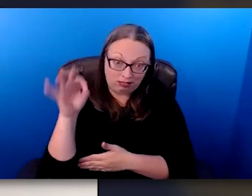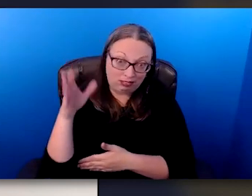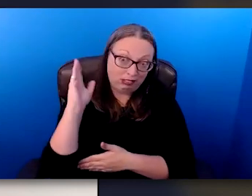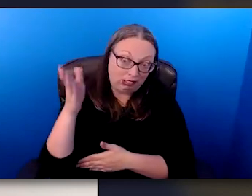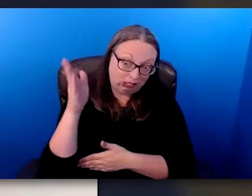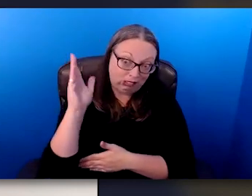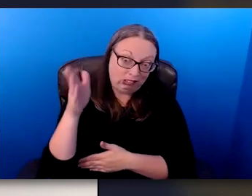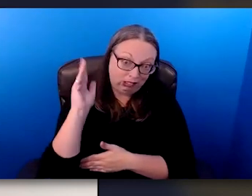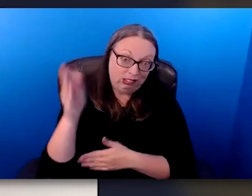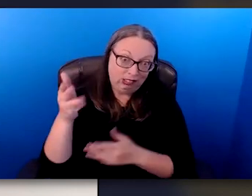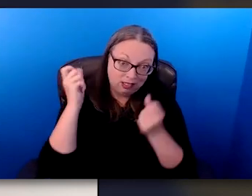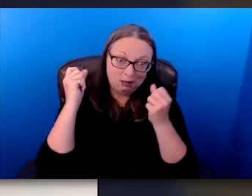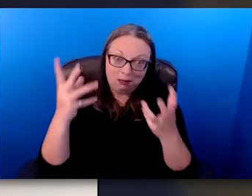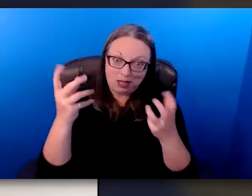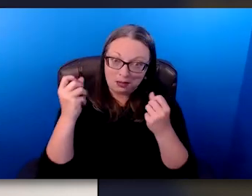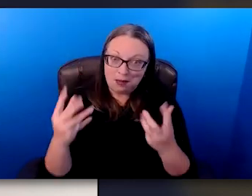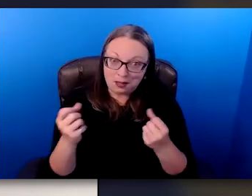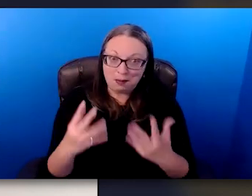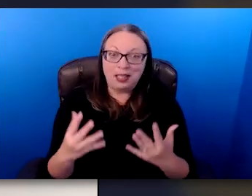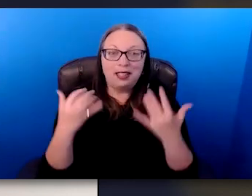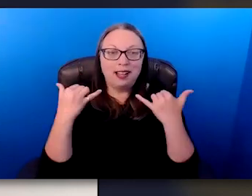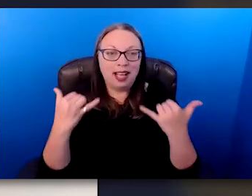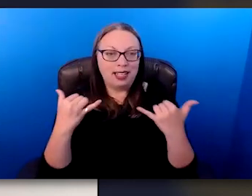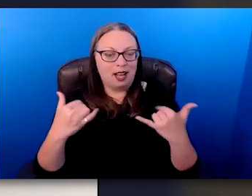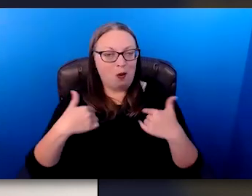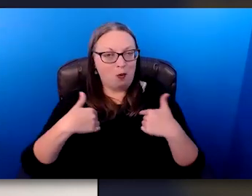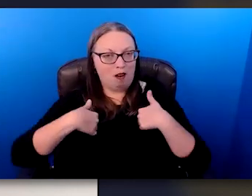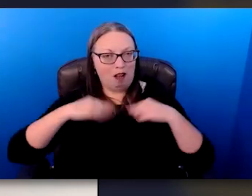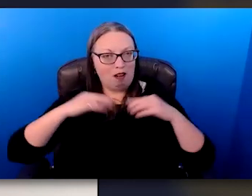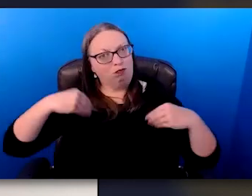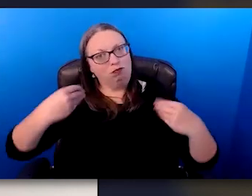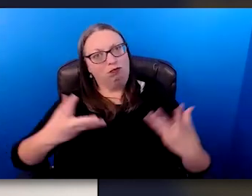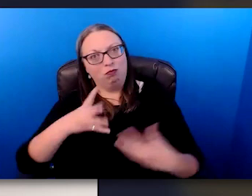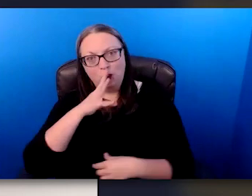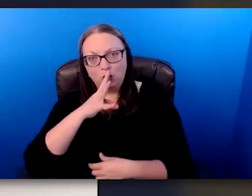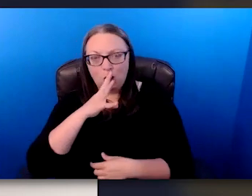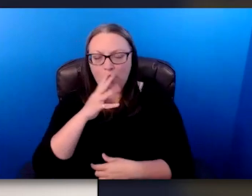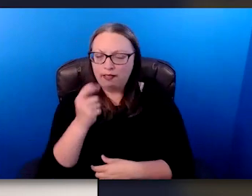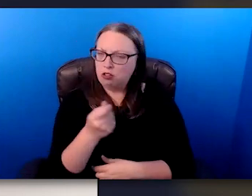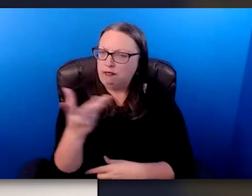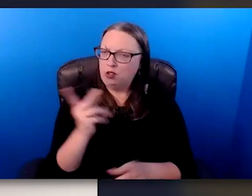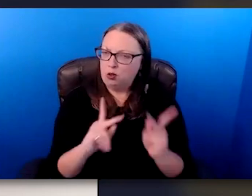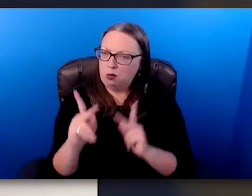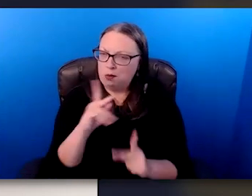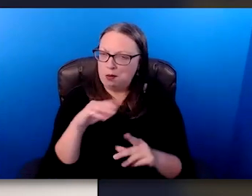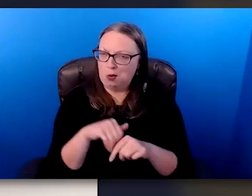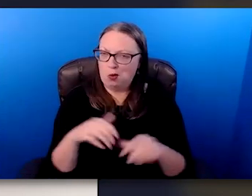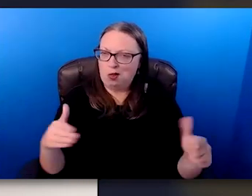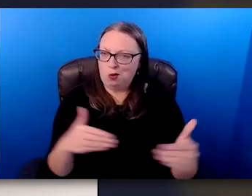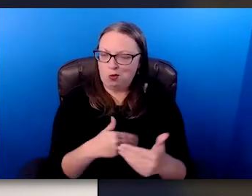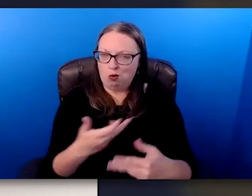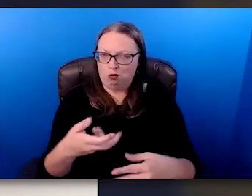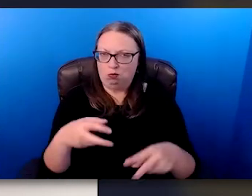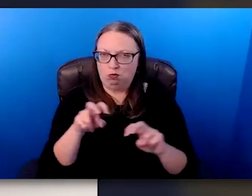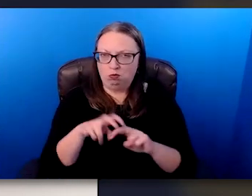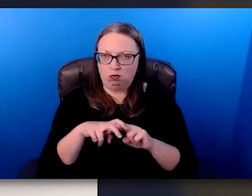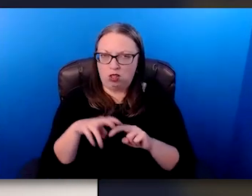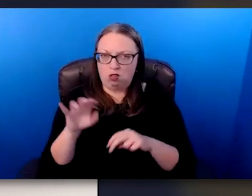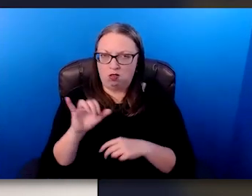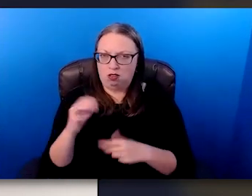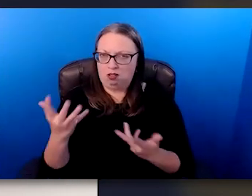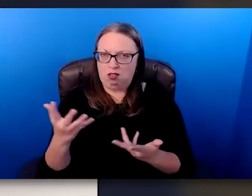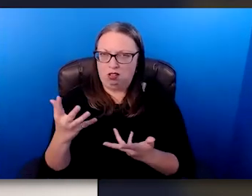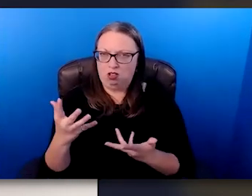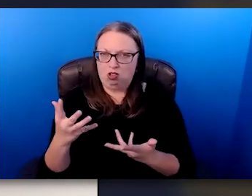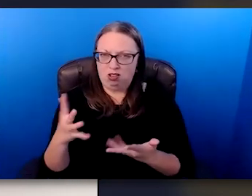even now when I give a talk, I think there's a few people in the room that still think that this is just mashing up ideas